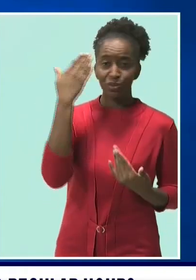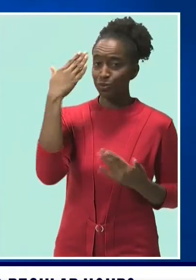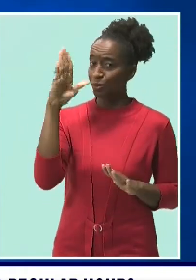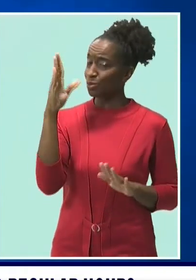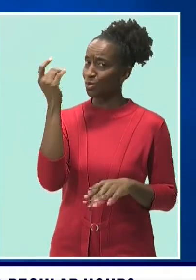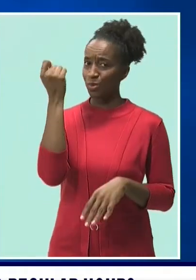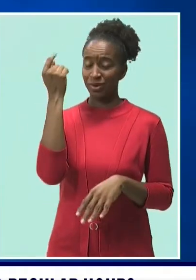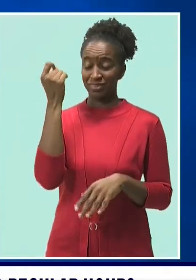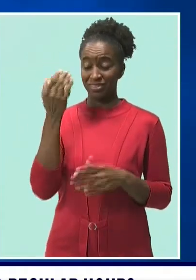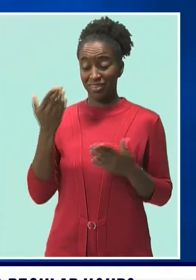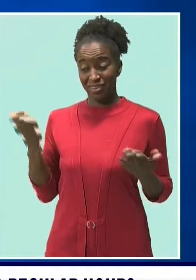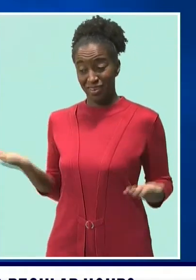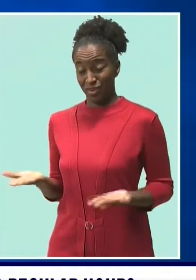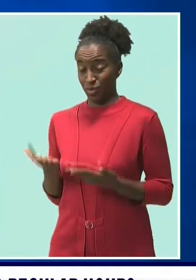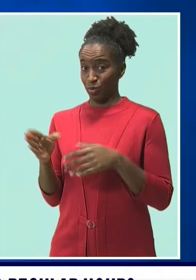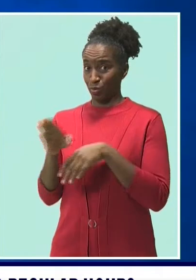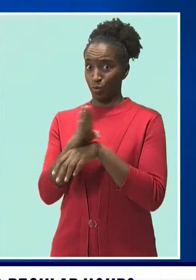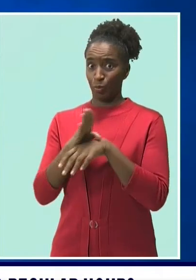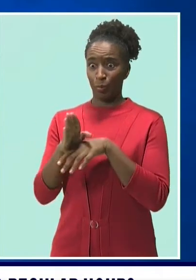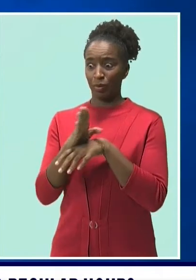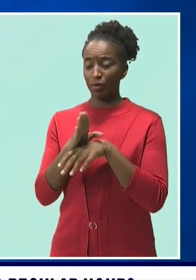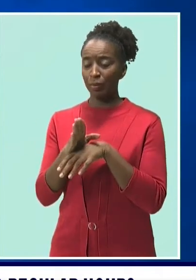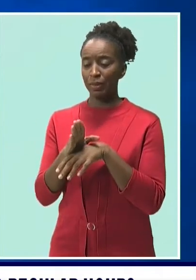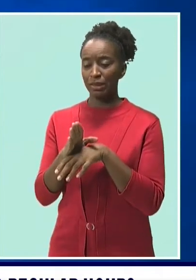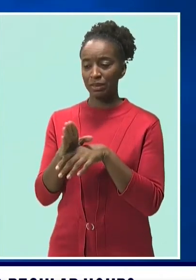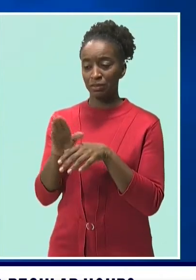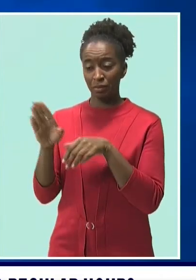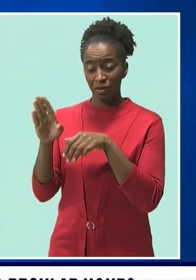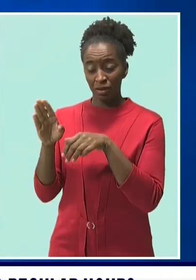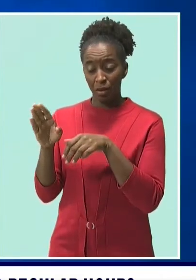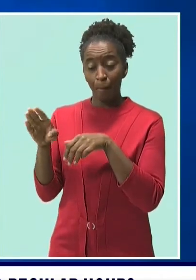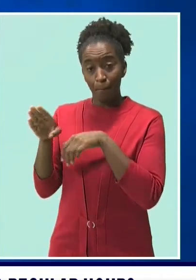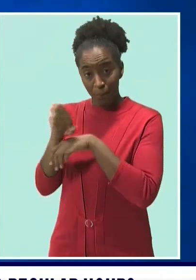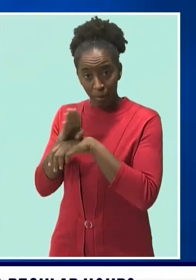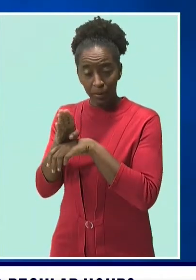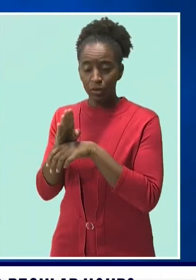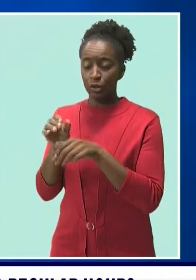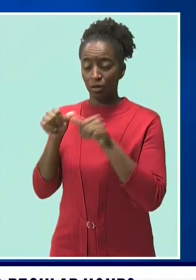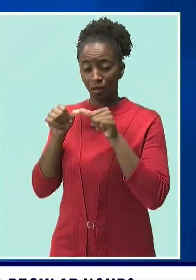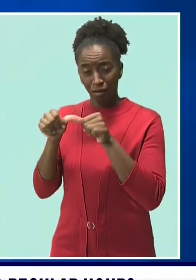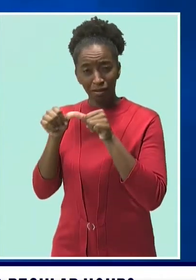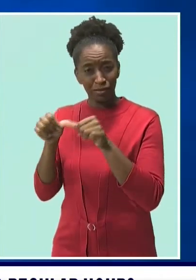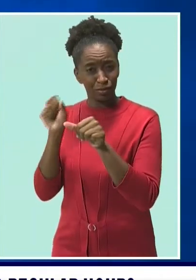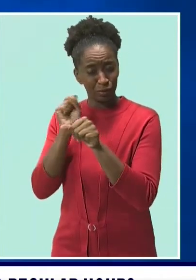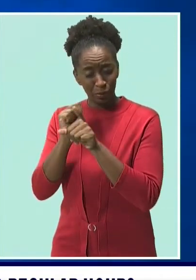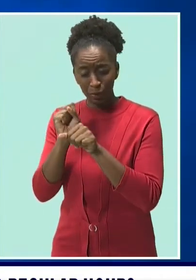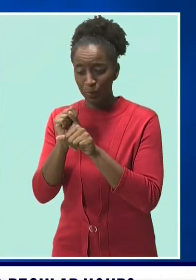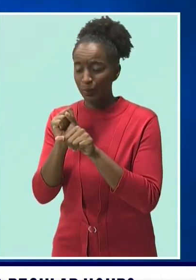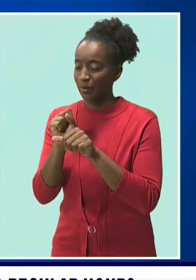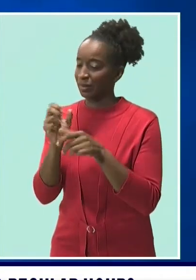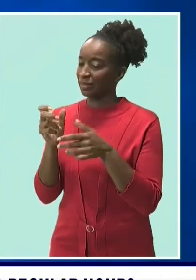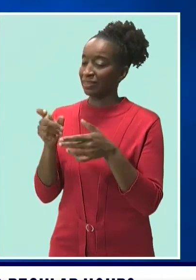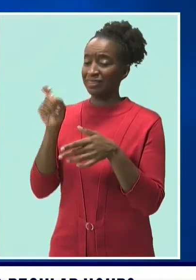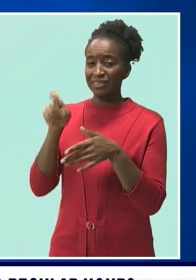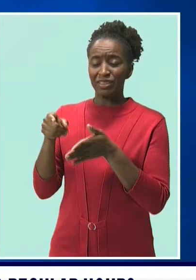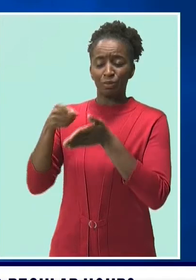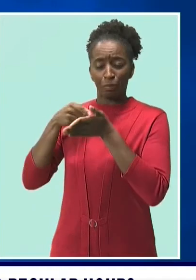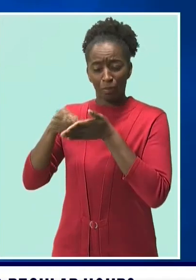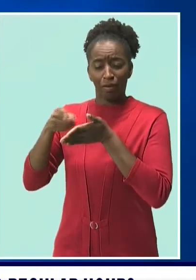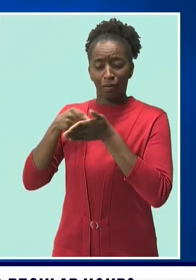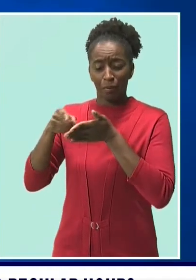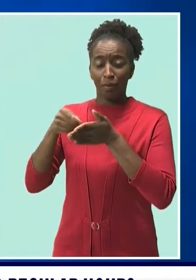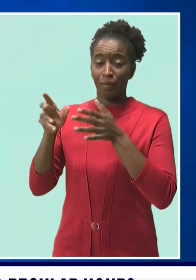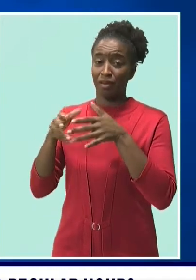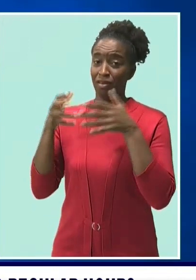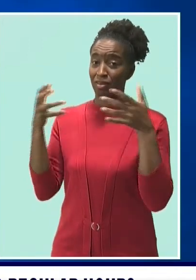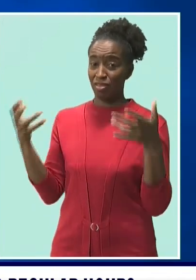very high, and you need volume a lot to ensure that you remain a profitable enterprise in Barbados. Once